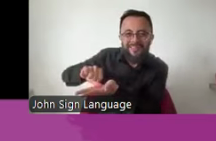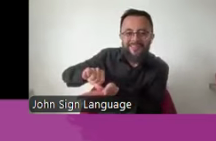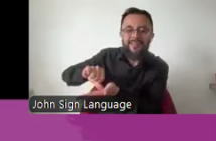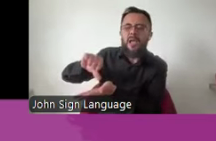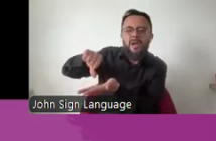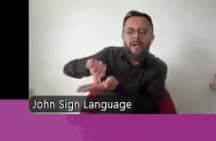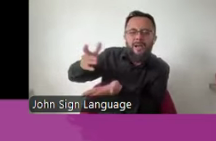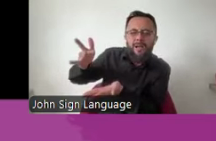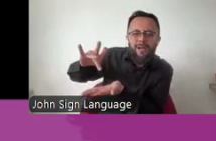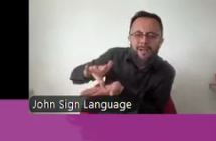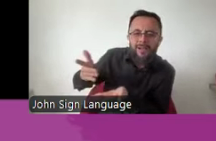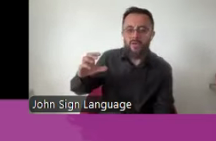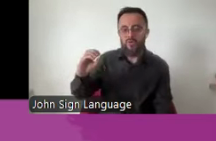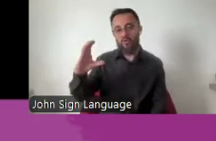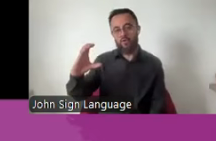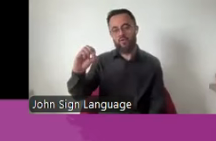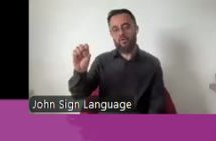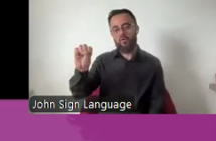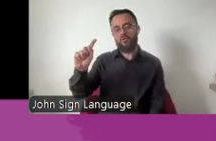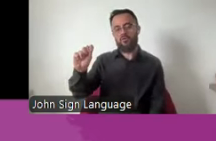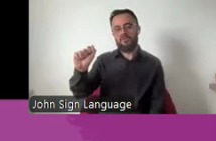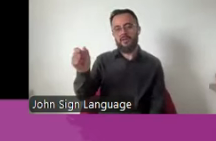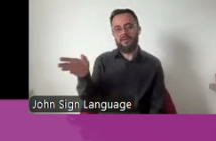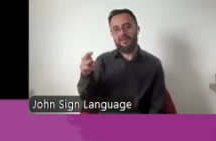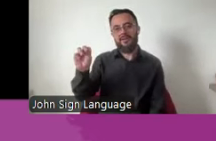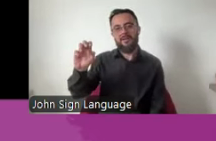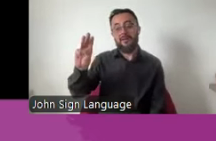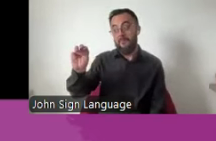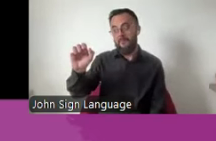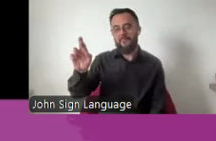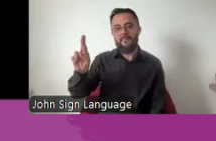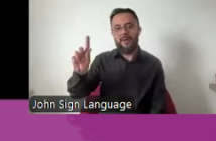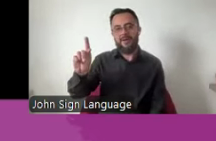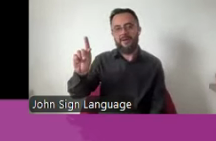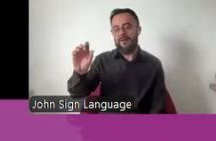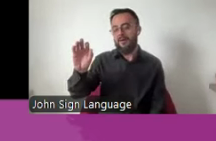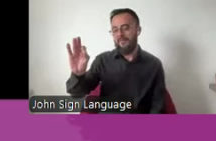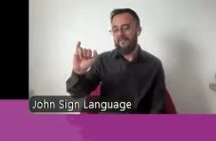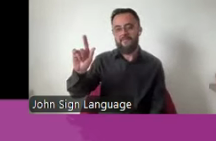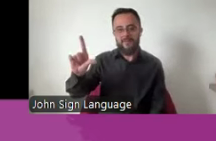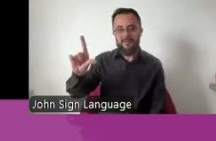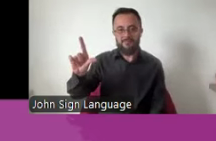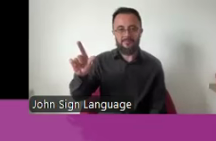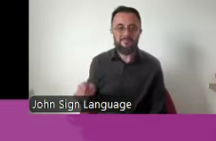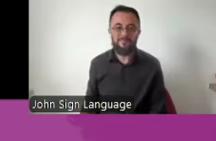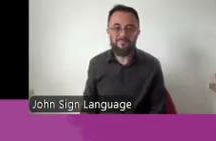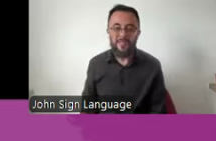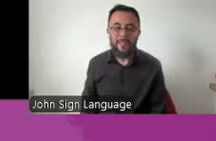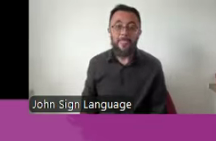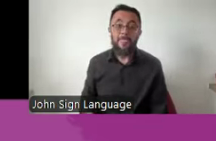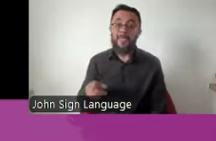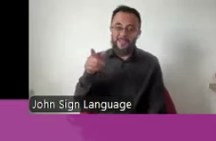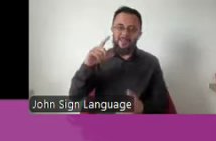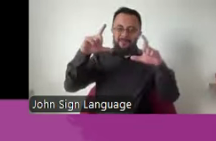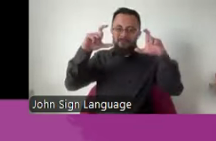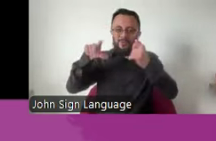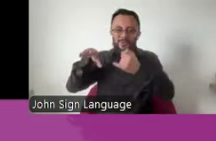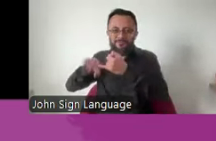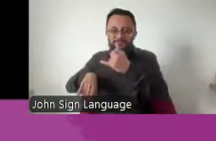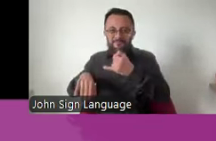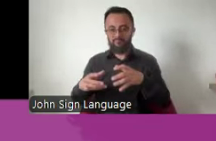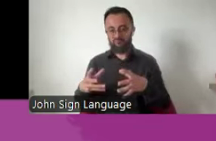working group of this Guide for Action, and we were discussing some of the priorities that we needed to follow